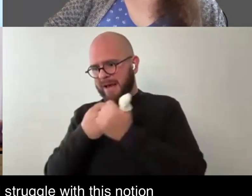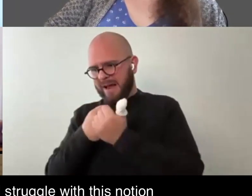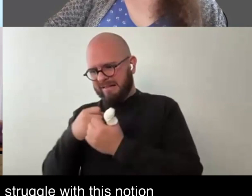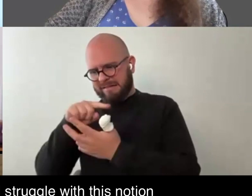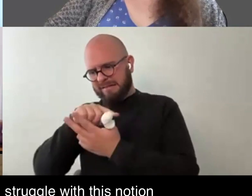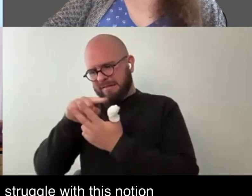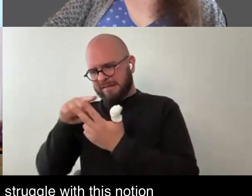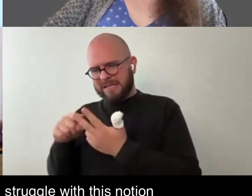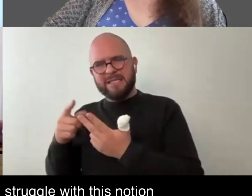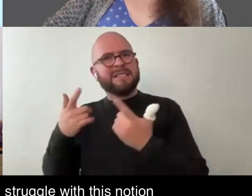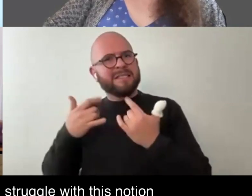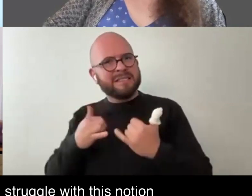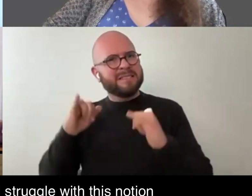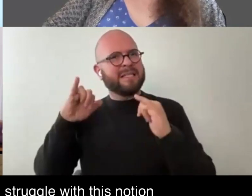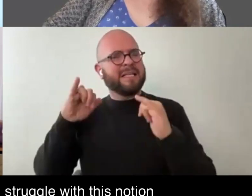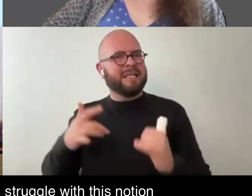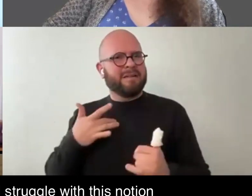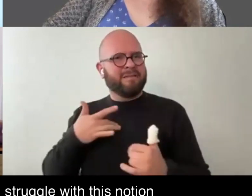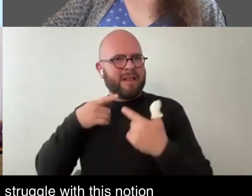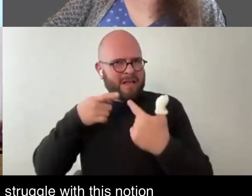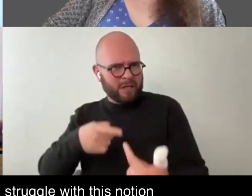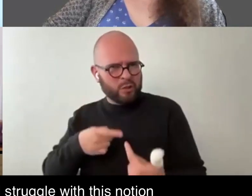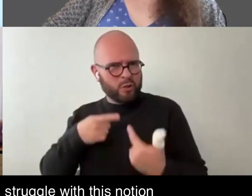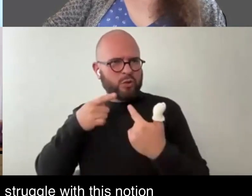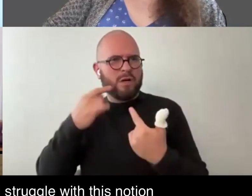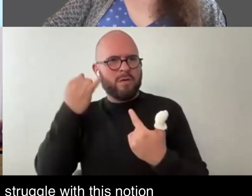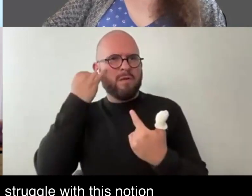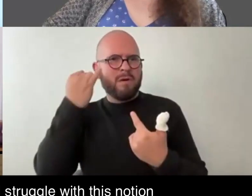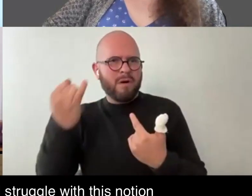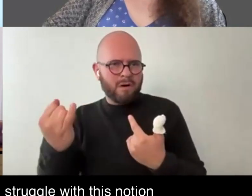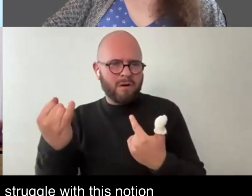we still struggle with this notion that